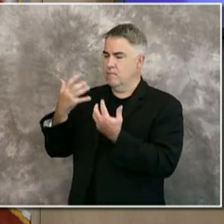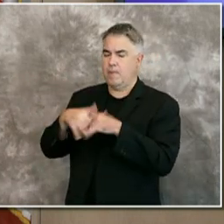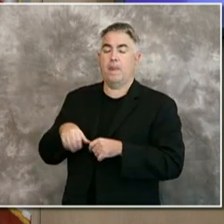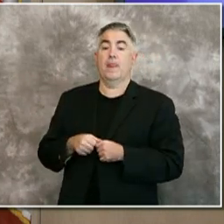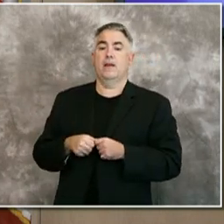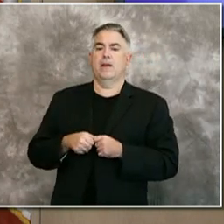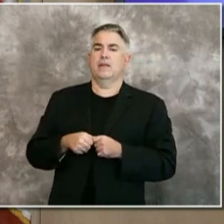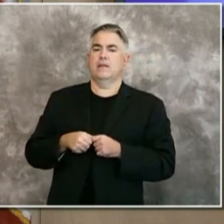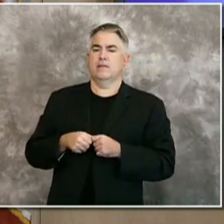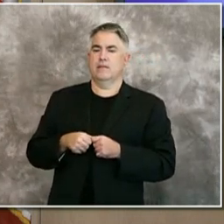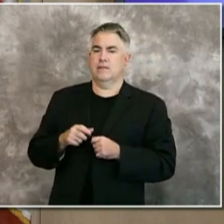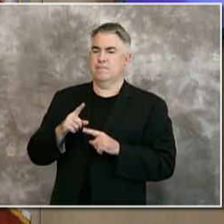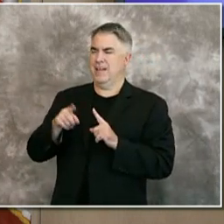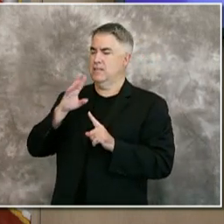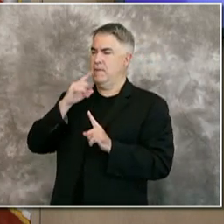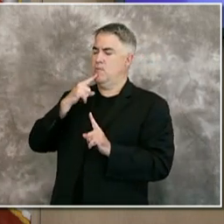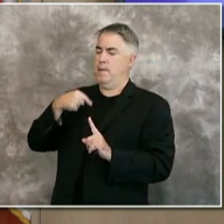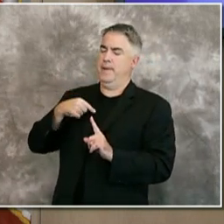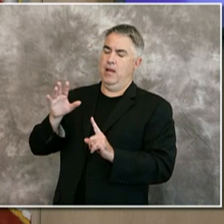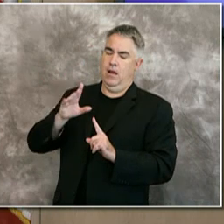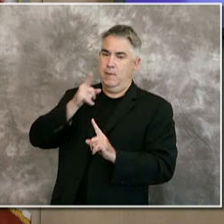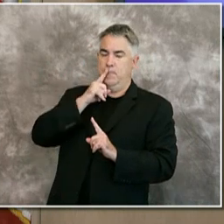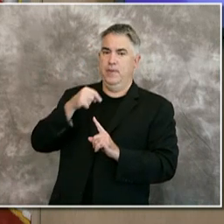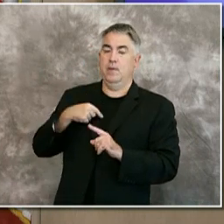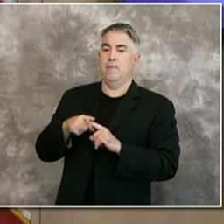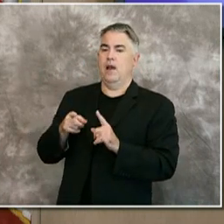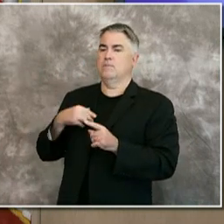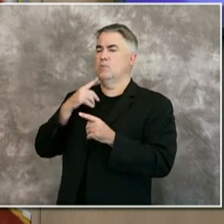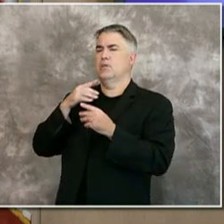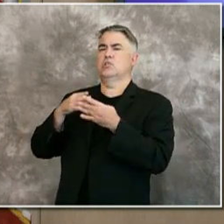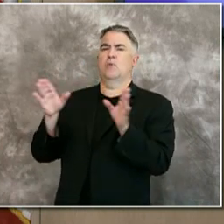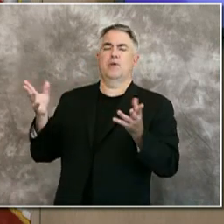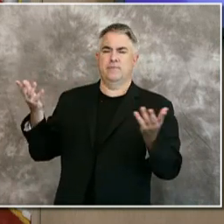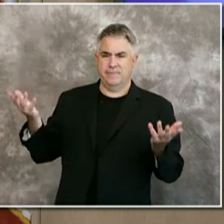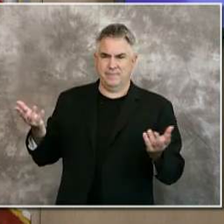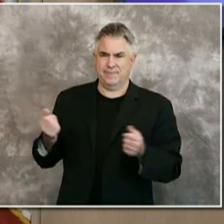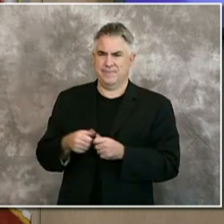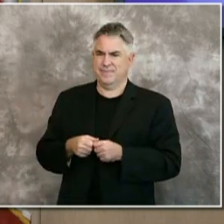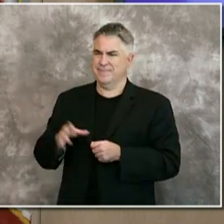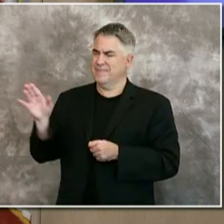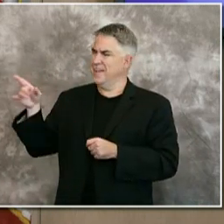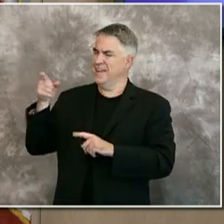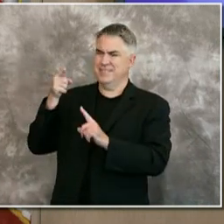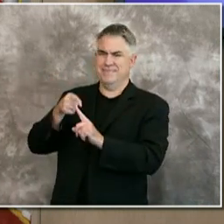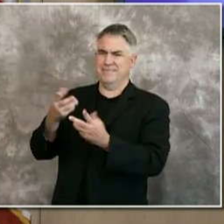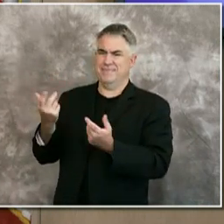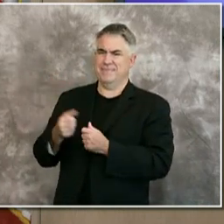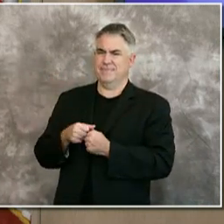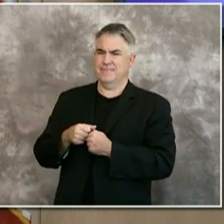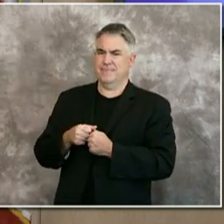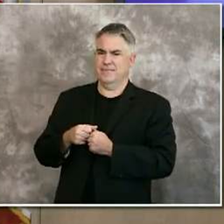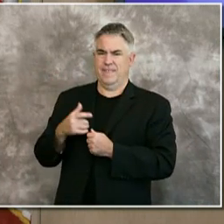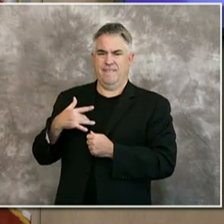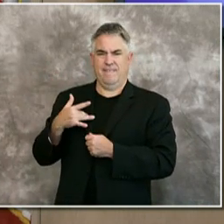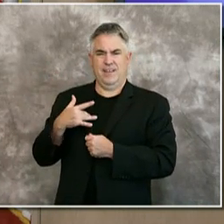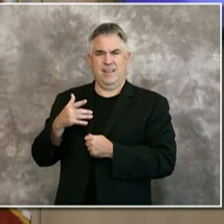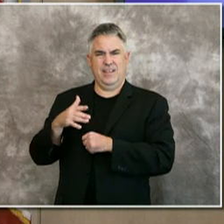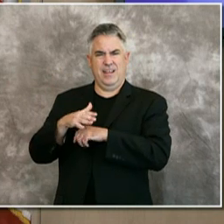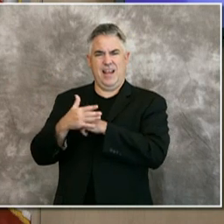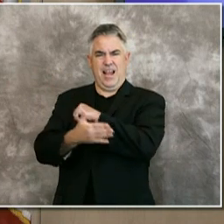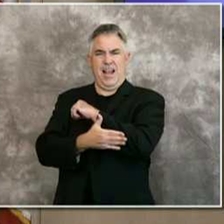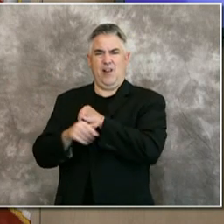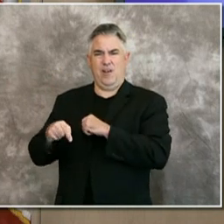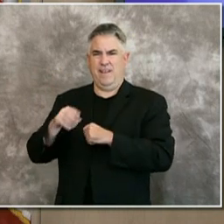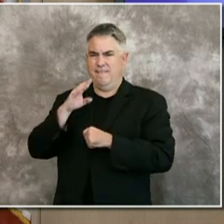specifically, but just in general, overall, what specific obstacles is the county running into that cause